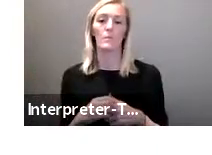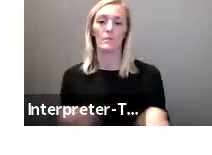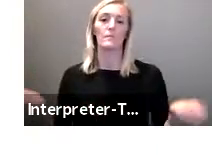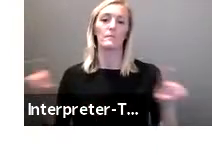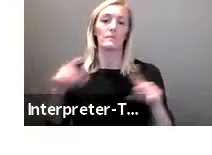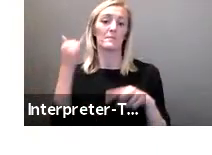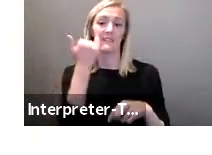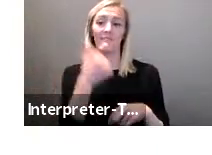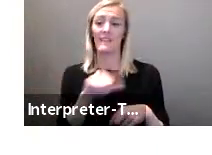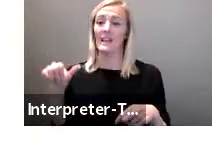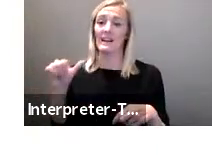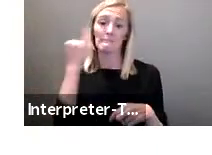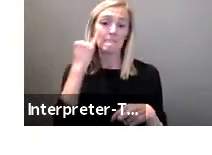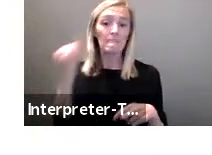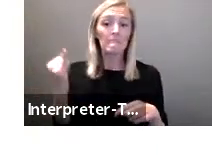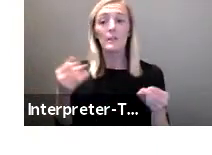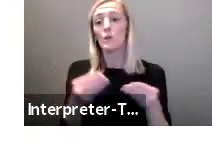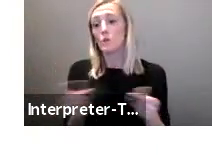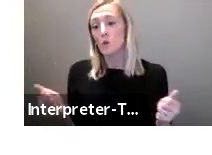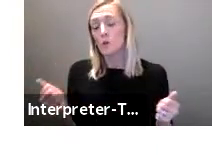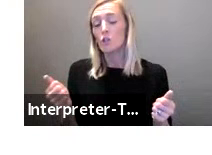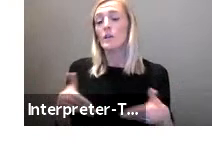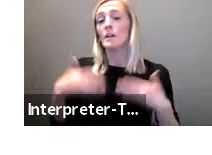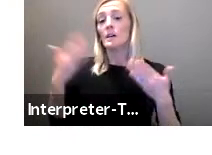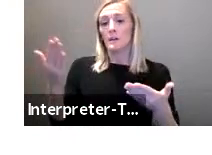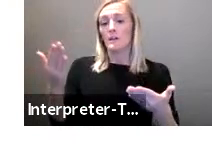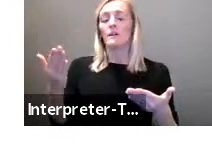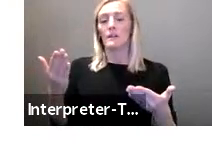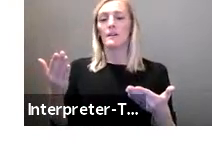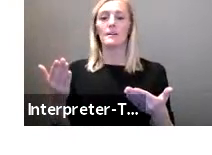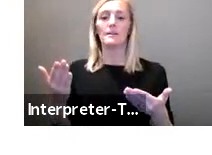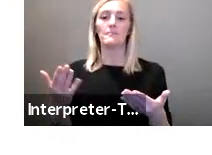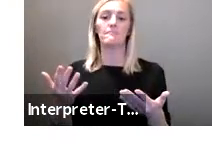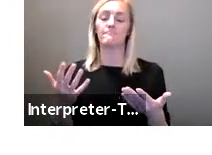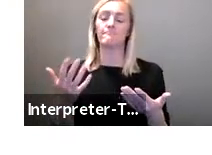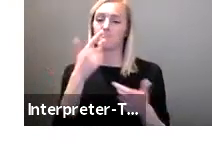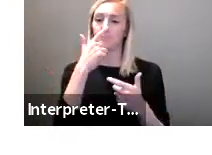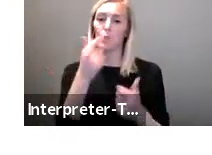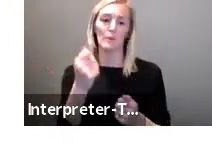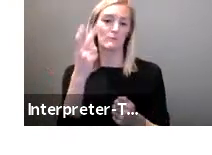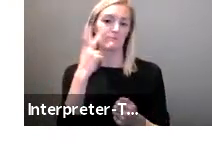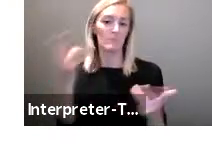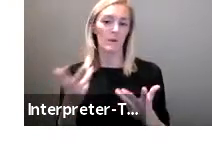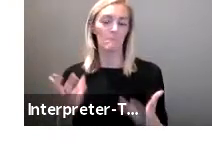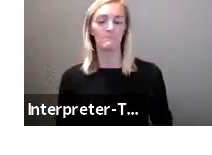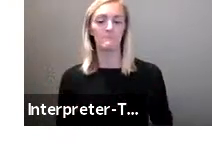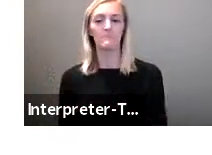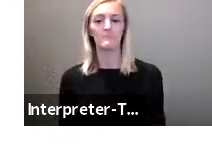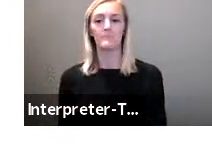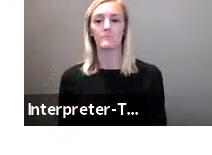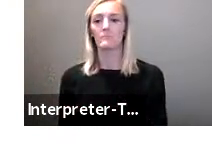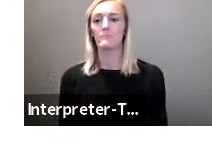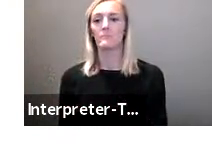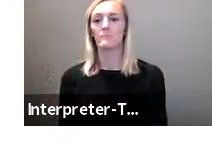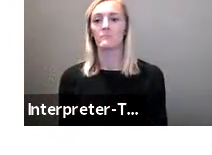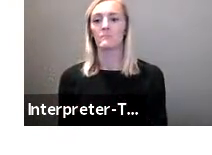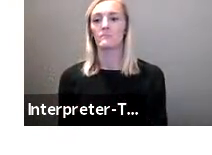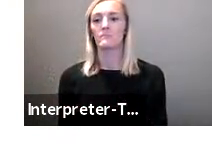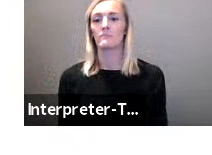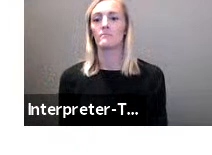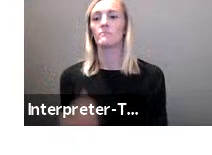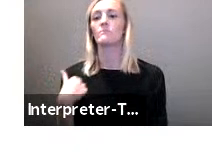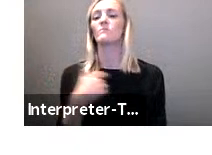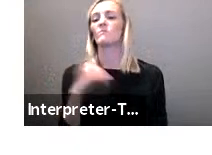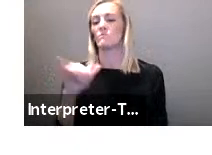has solutions that would be raised up, there was really big interest in that. Also, we kind of talked about the systemic things